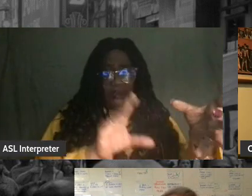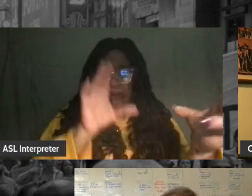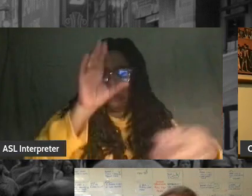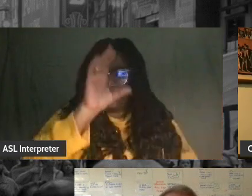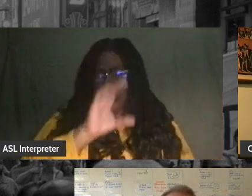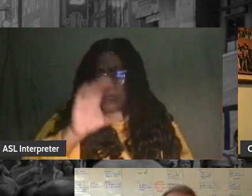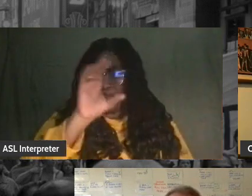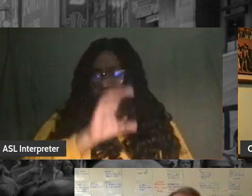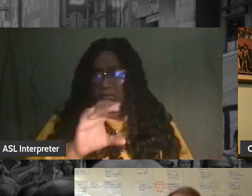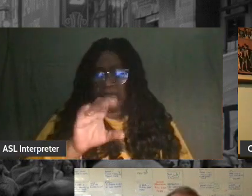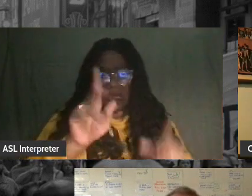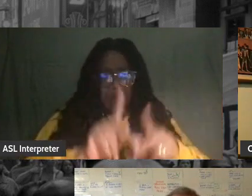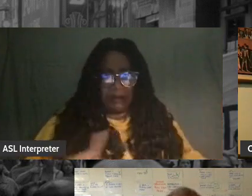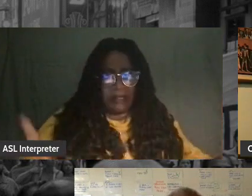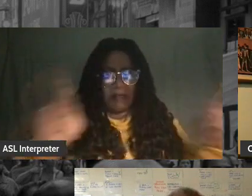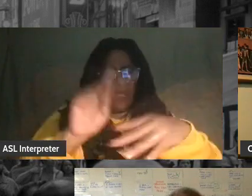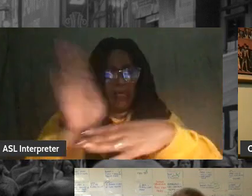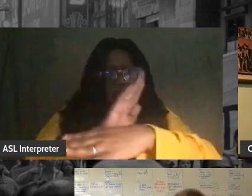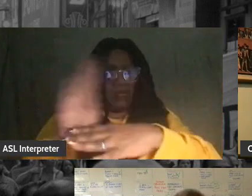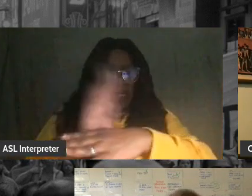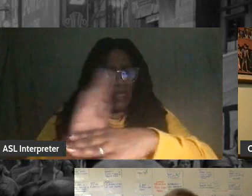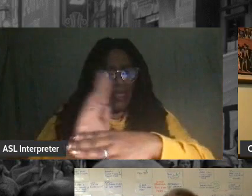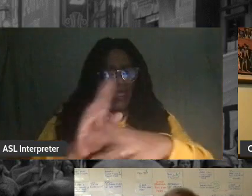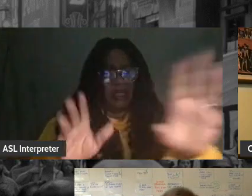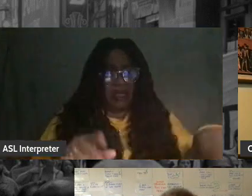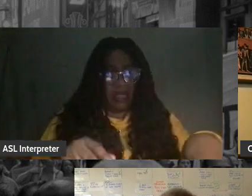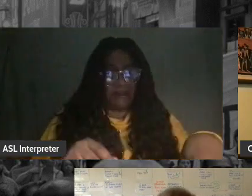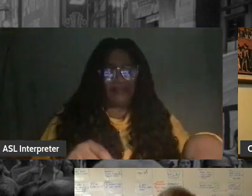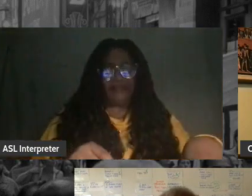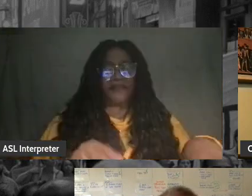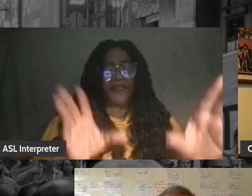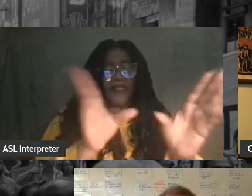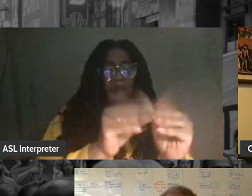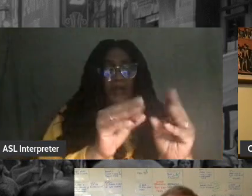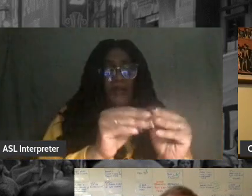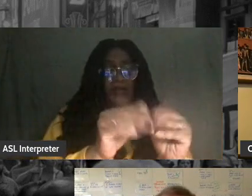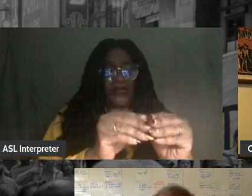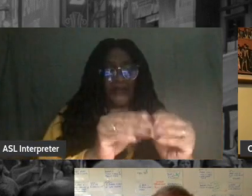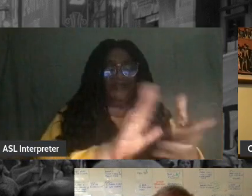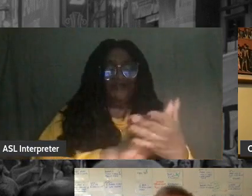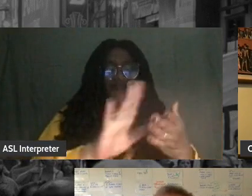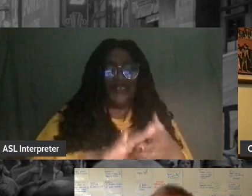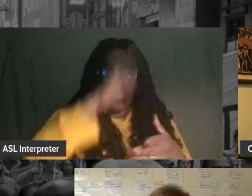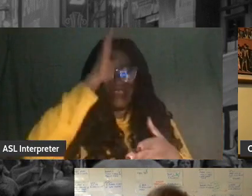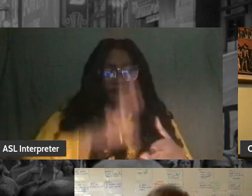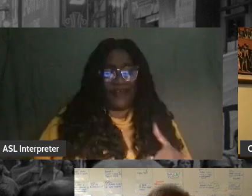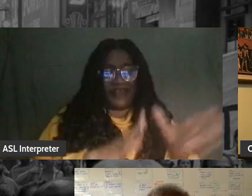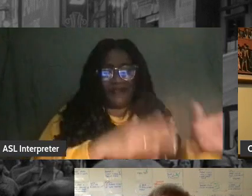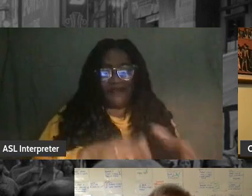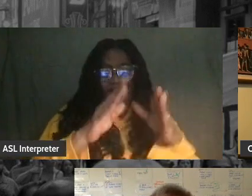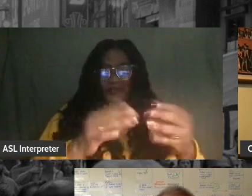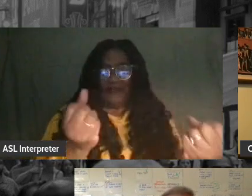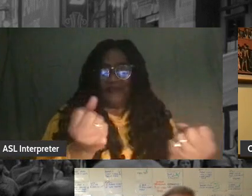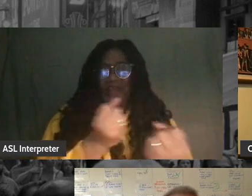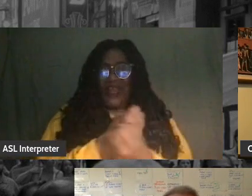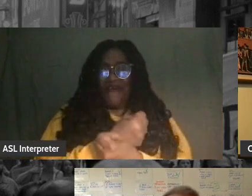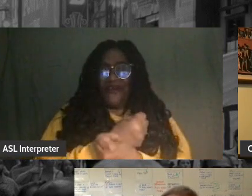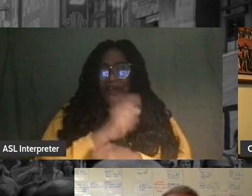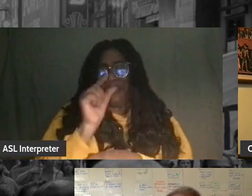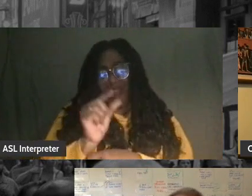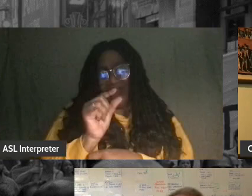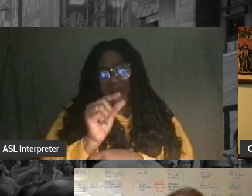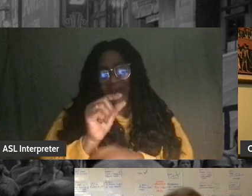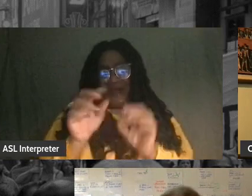And so the meetings that I was having were like, hey, you're a nice guy, B, love your little film, and